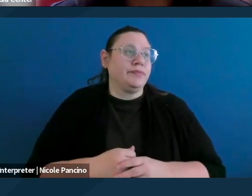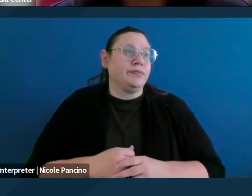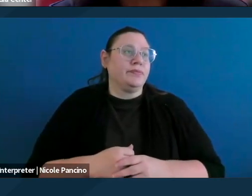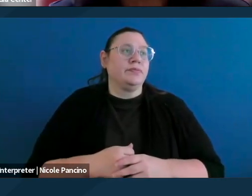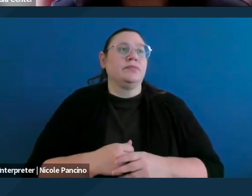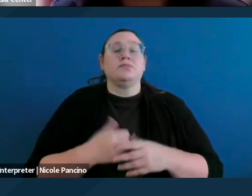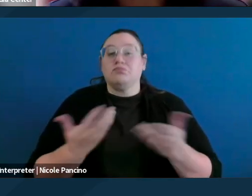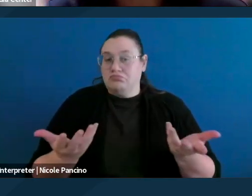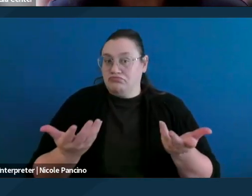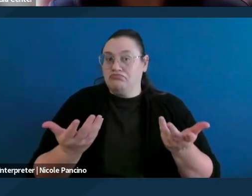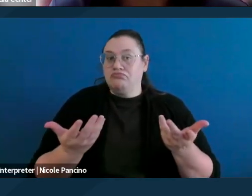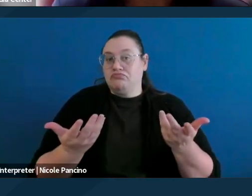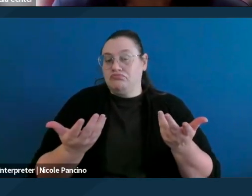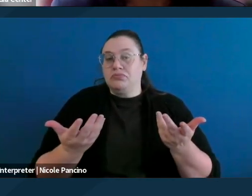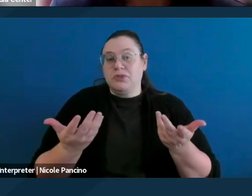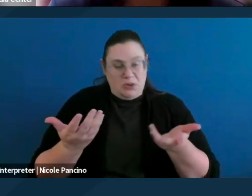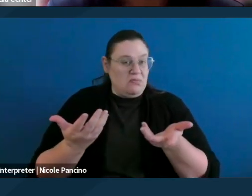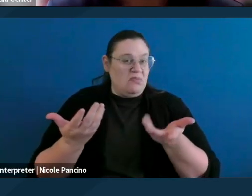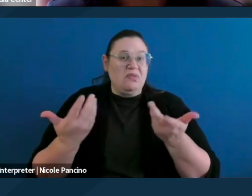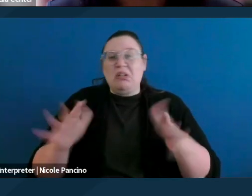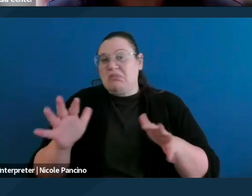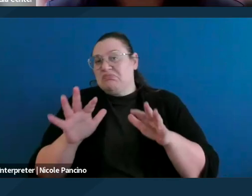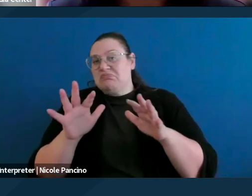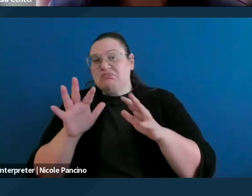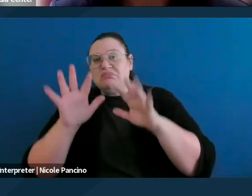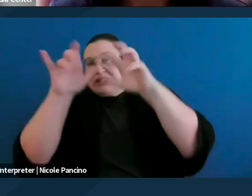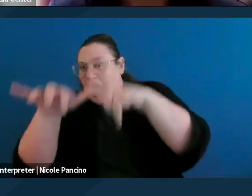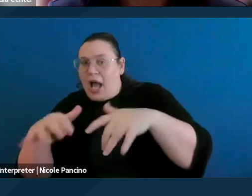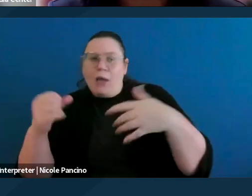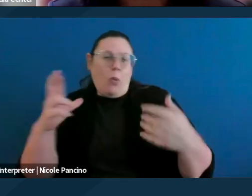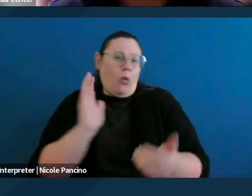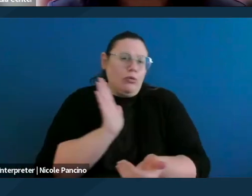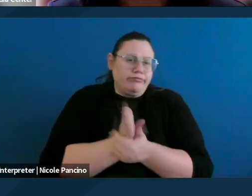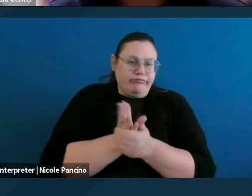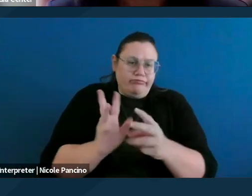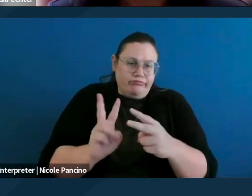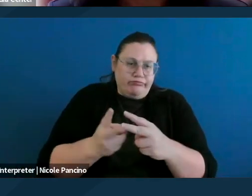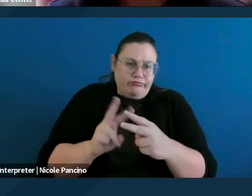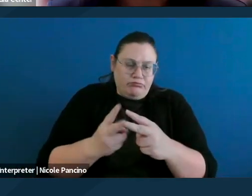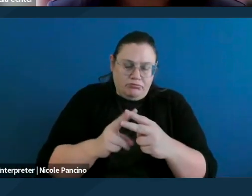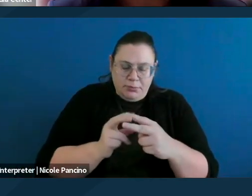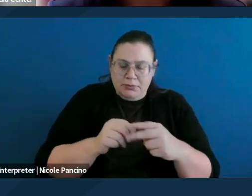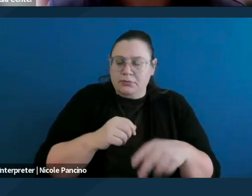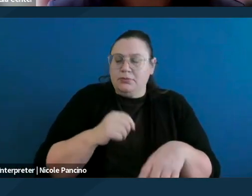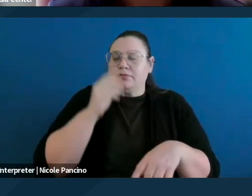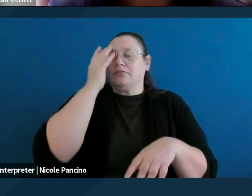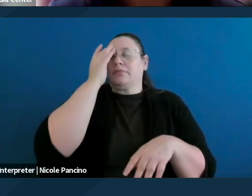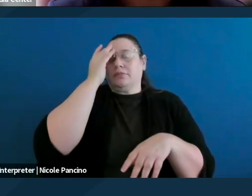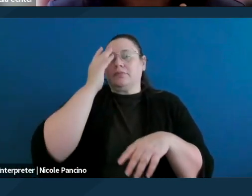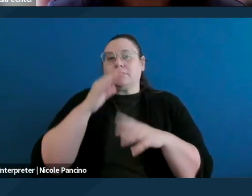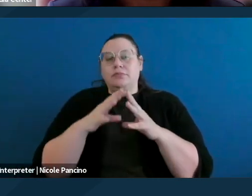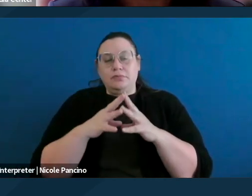So assuming now you've either attached your file with your comments, or you've written